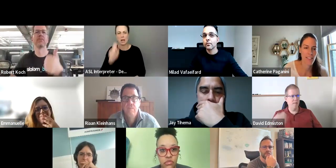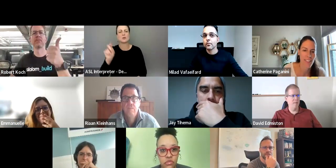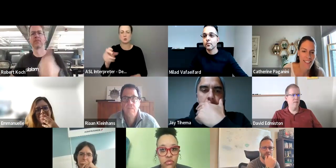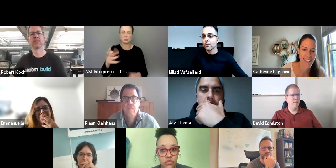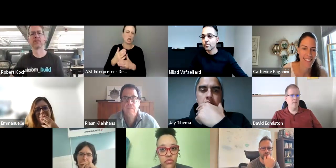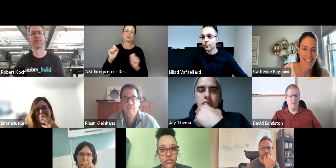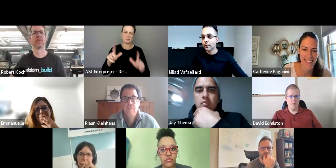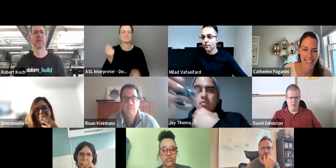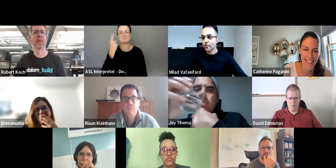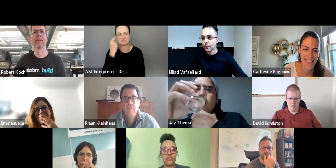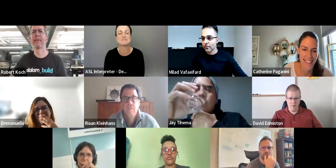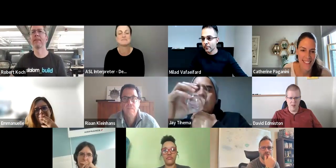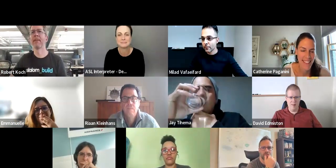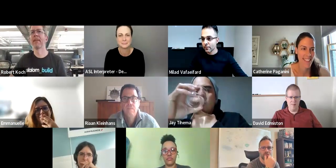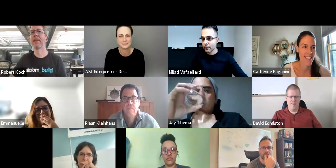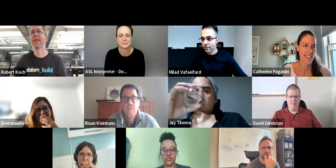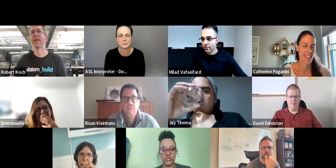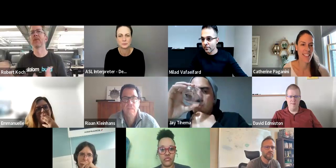screen. Okay.